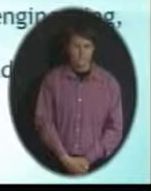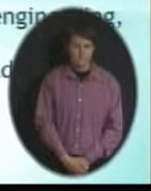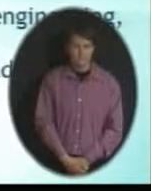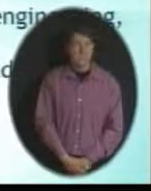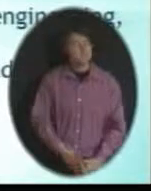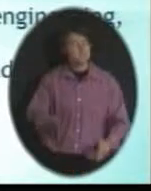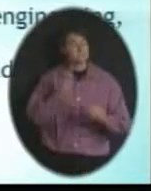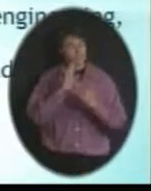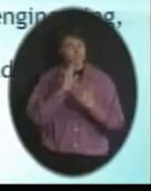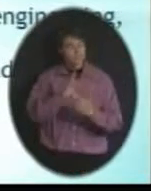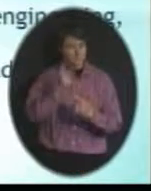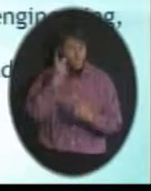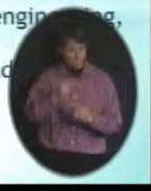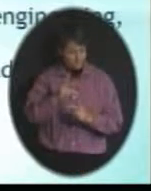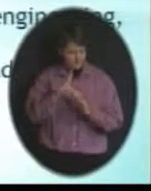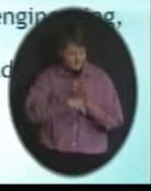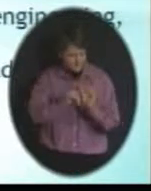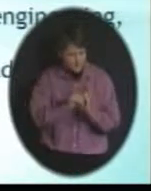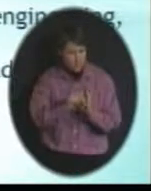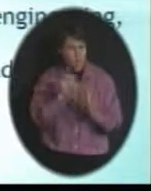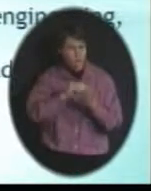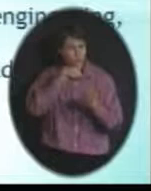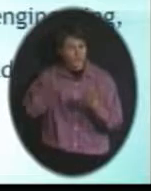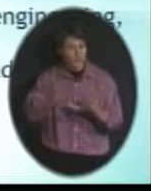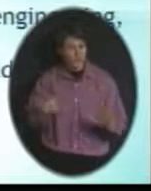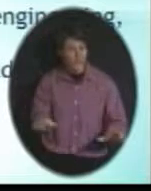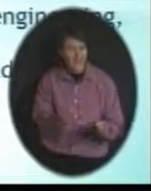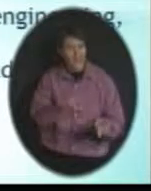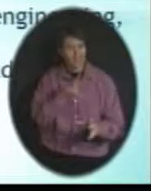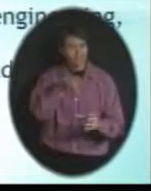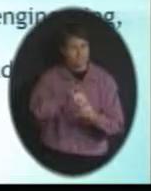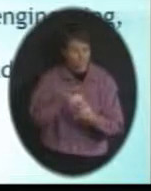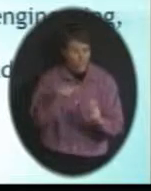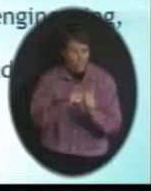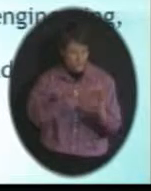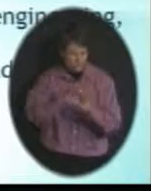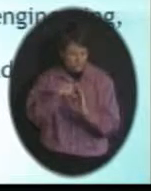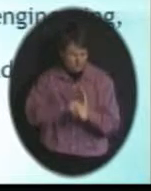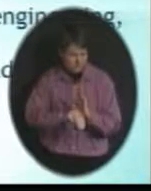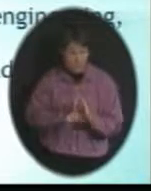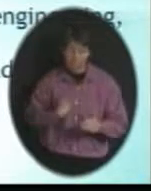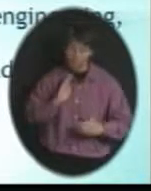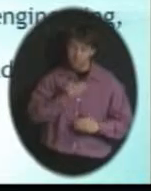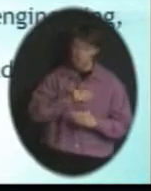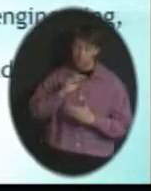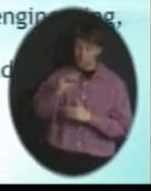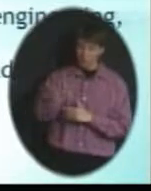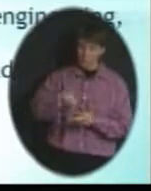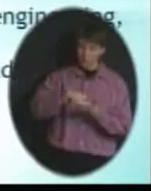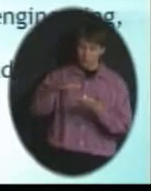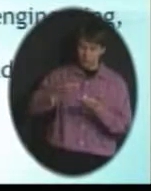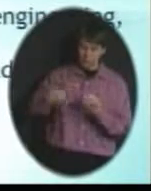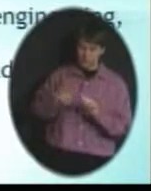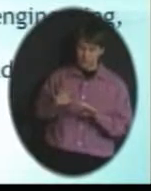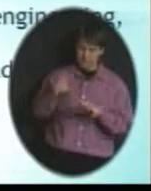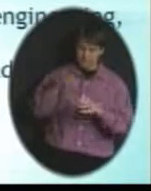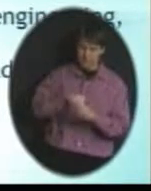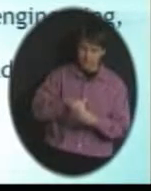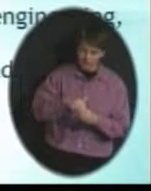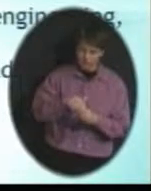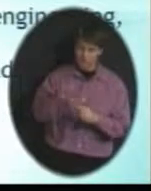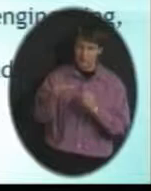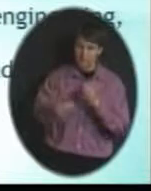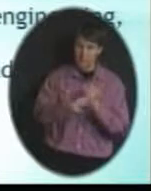In the video, students are actively engaged with the curriculum. Our Olathe students are able to engage with this curriculum in our Technology